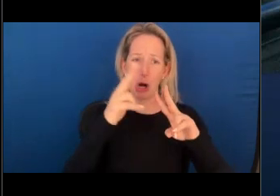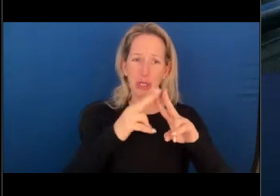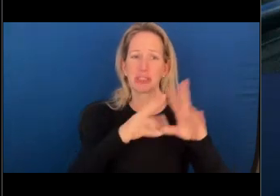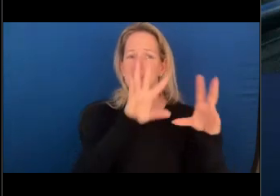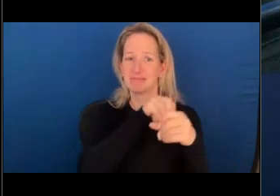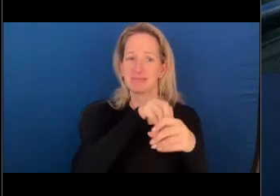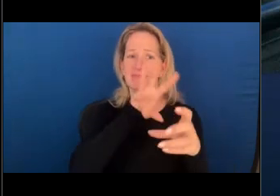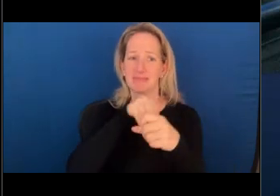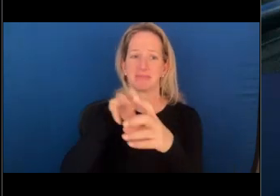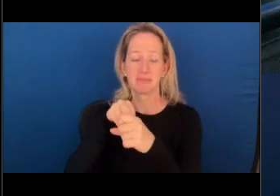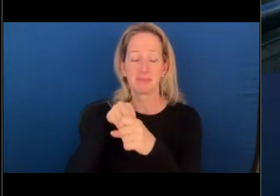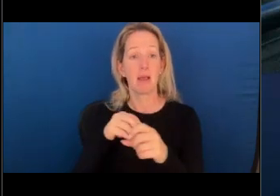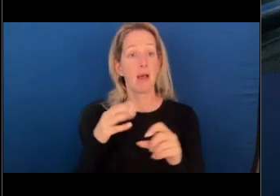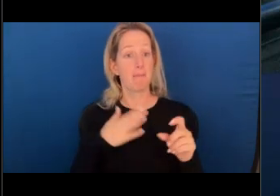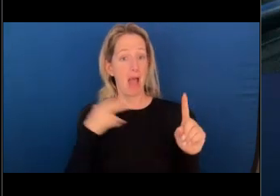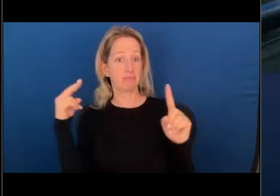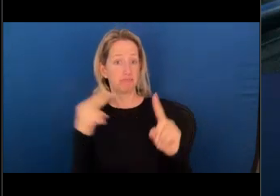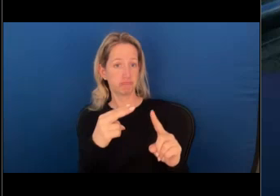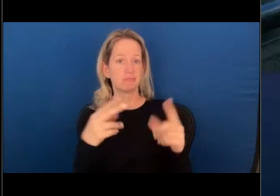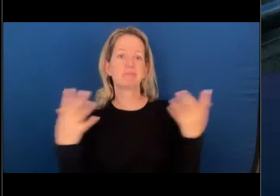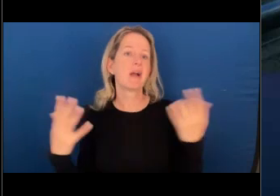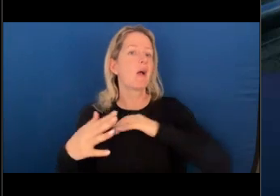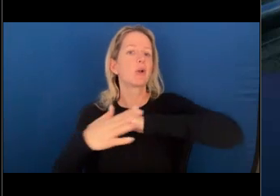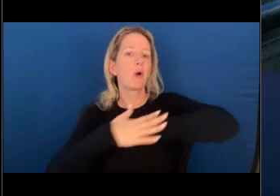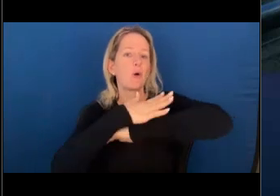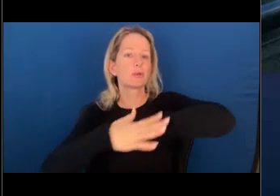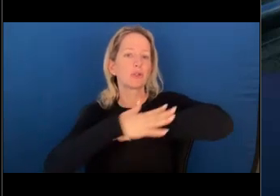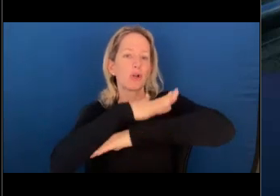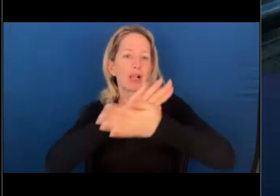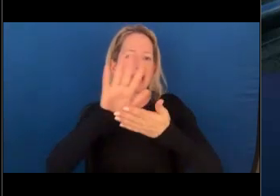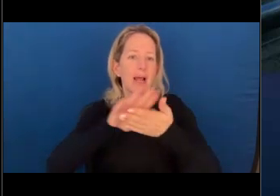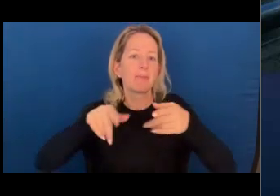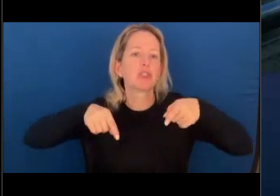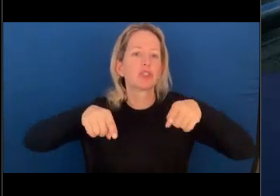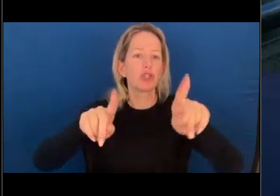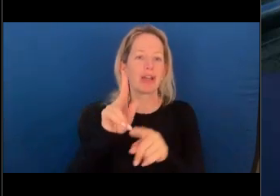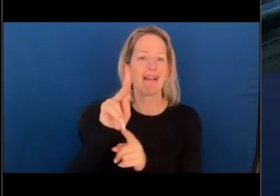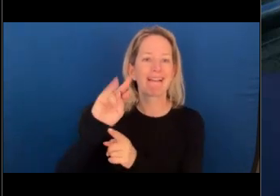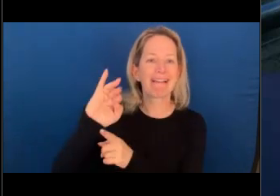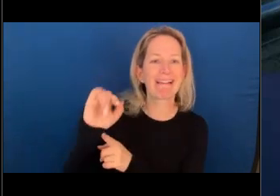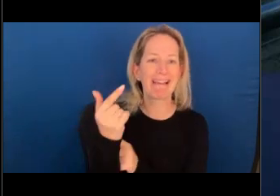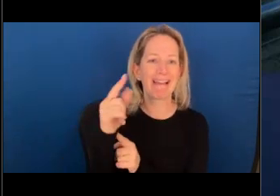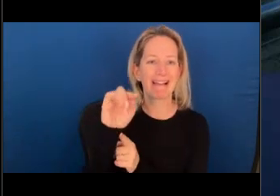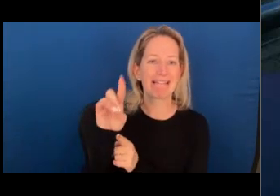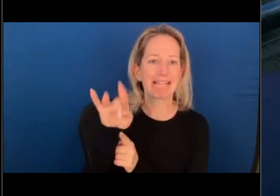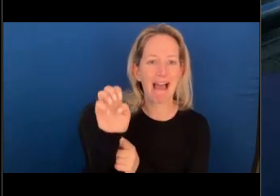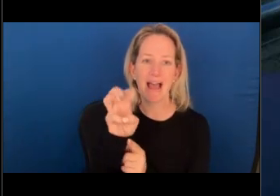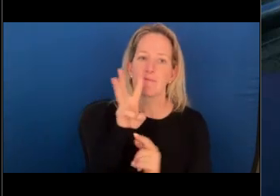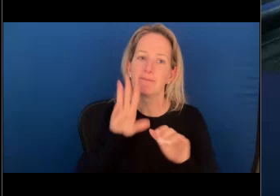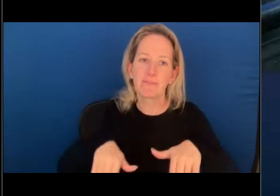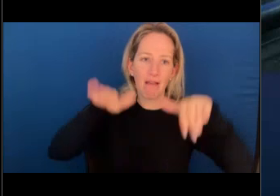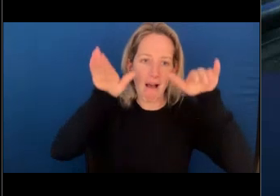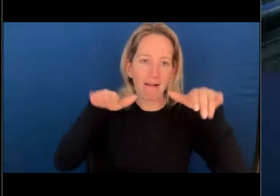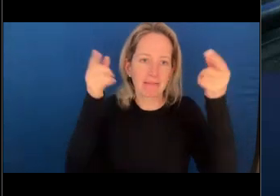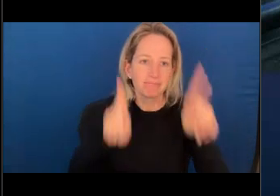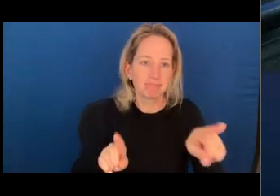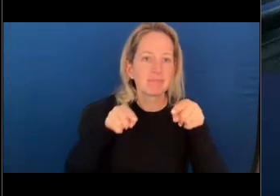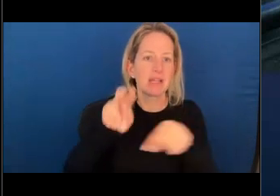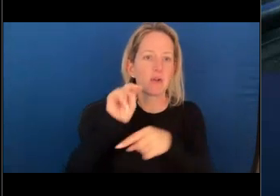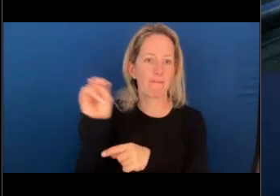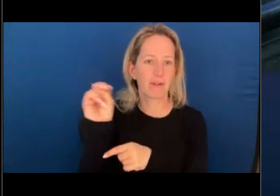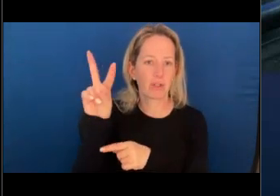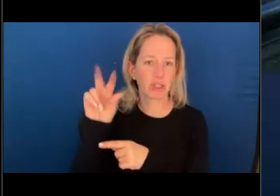was a coastal cleanup during the King Tide flooding event in Norfolk. And it was a way to bring people out in real time to see